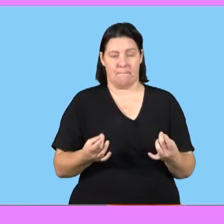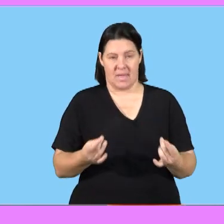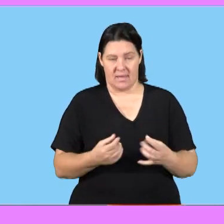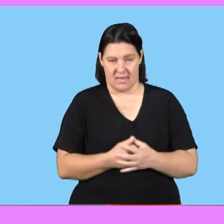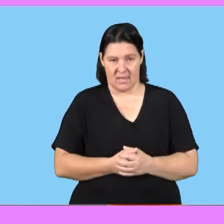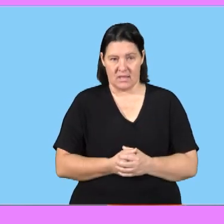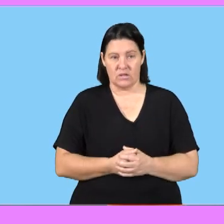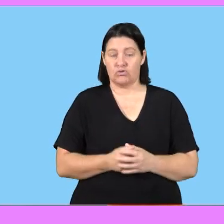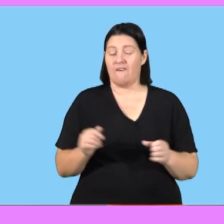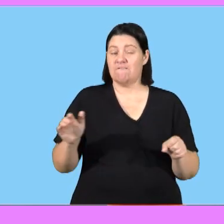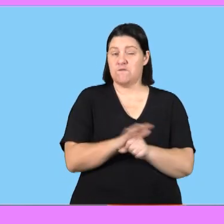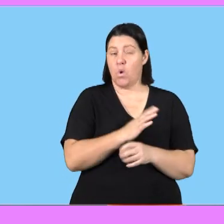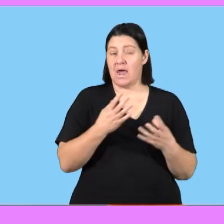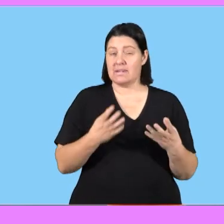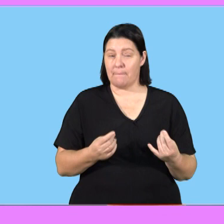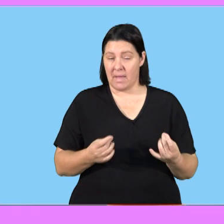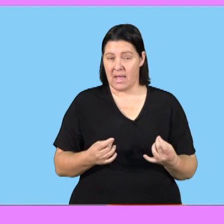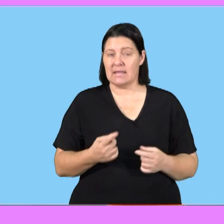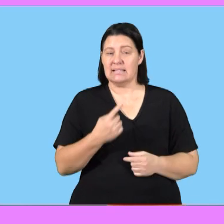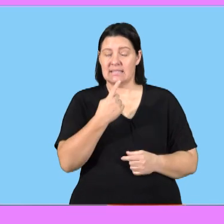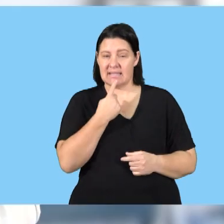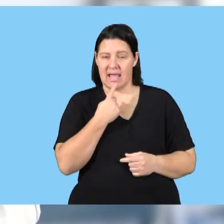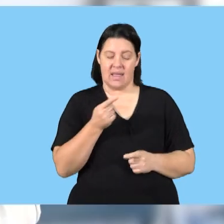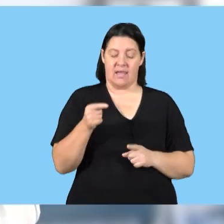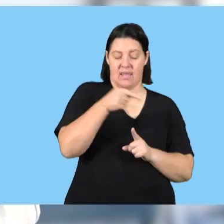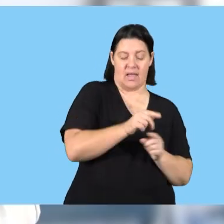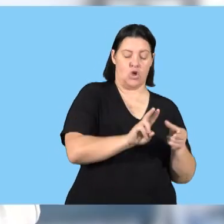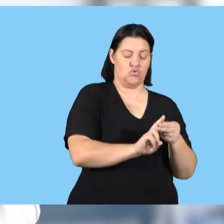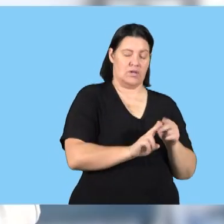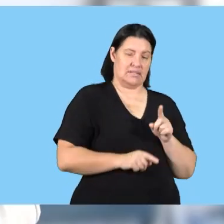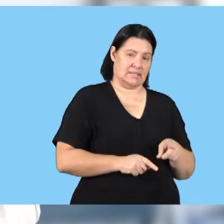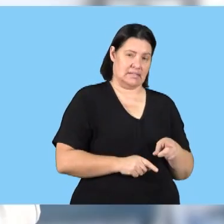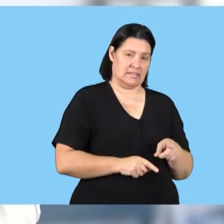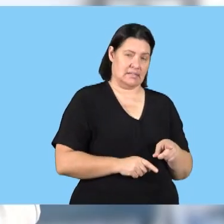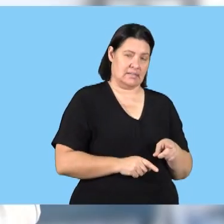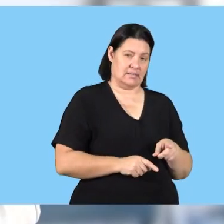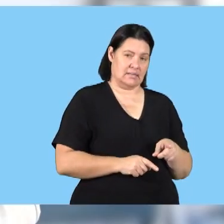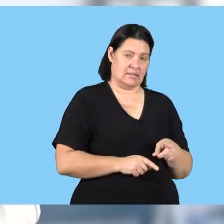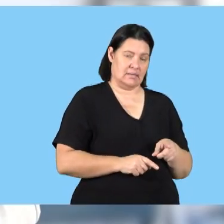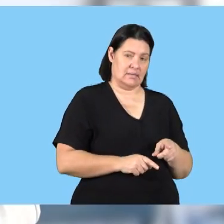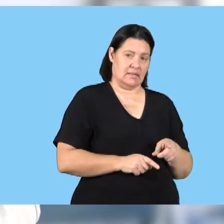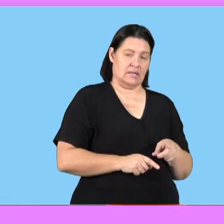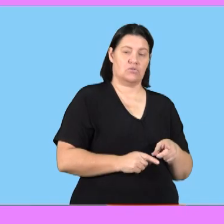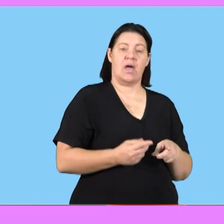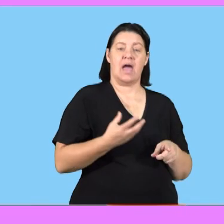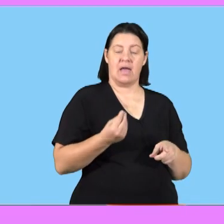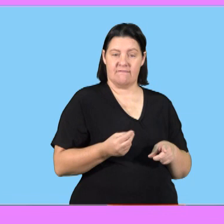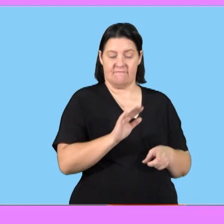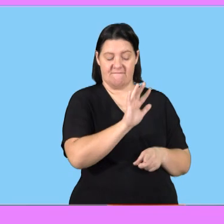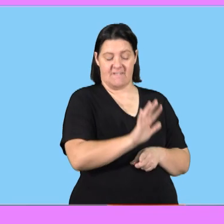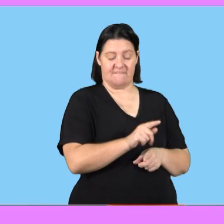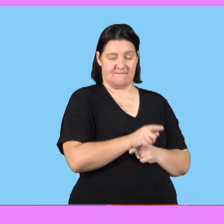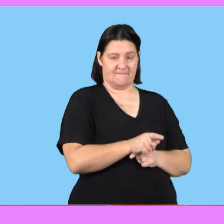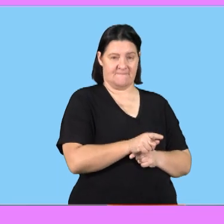number. So the nearest whole number implies the nearest unit. So the nearest unit that we are having